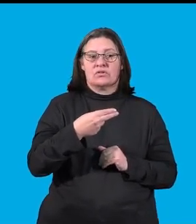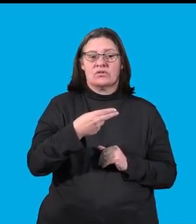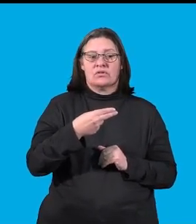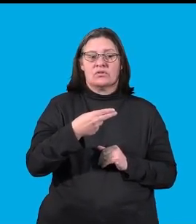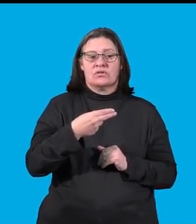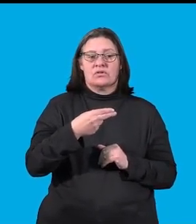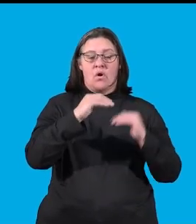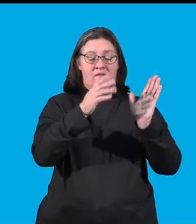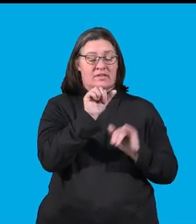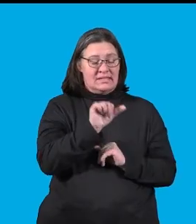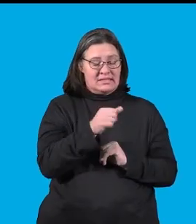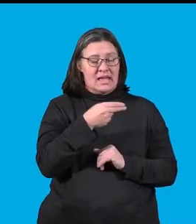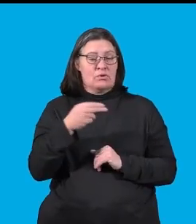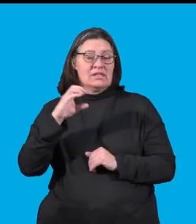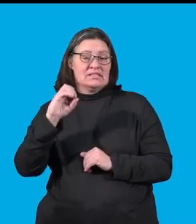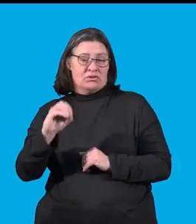equal to 0.